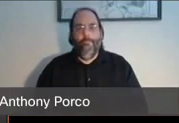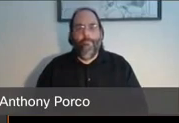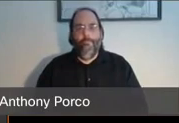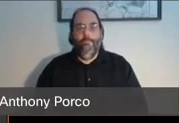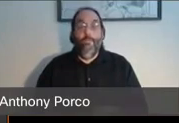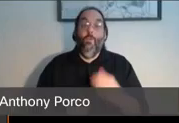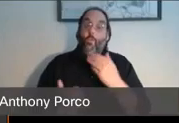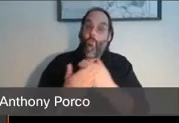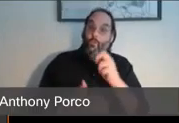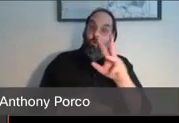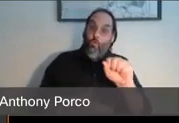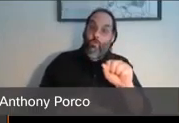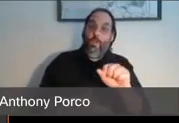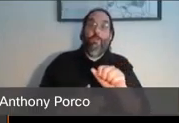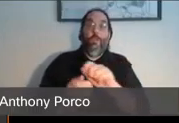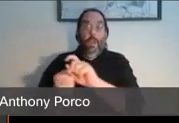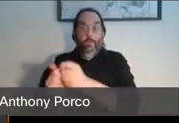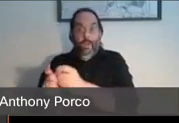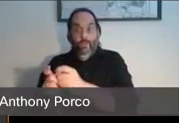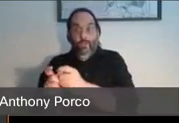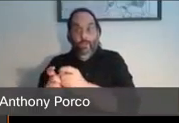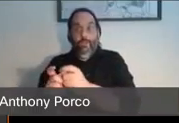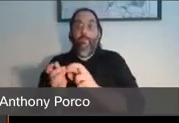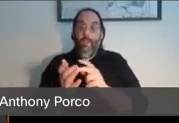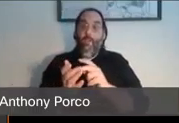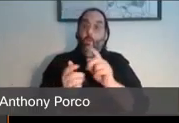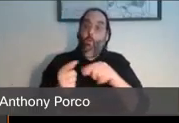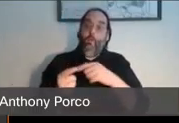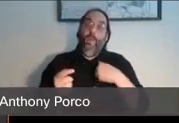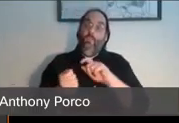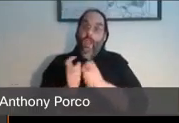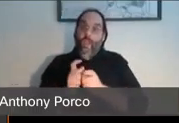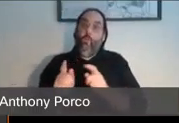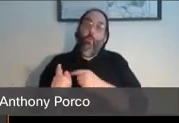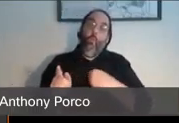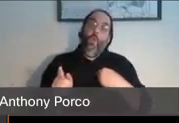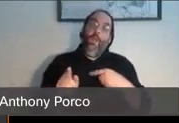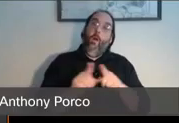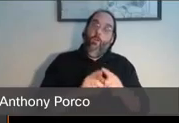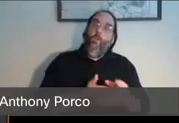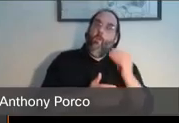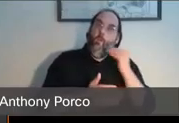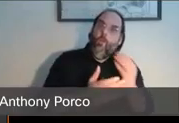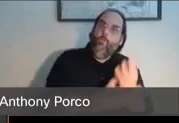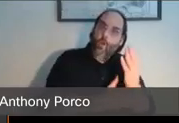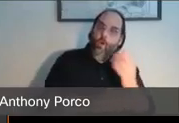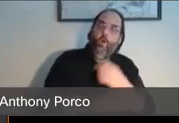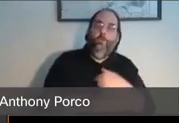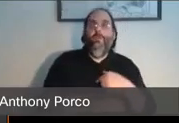The good thing is that adaptation results in learning and growth, and we've all improved as a result.